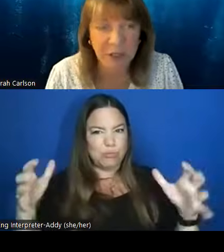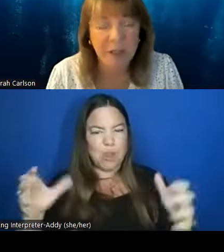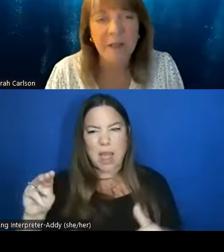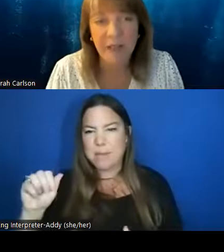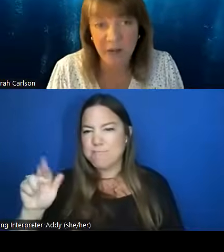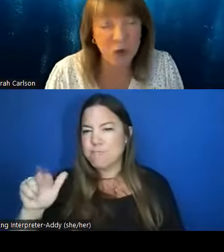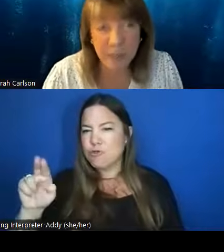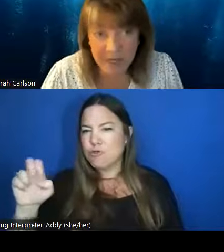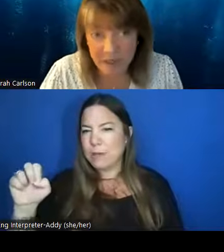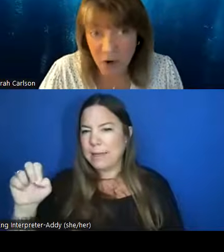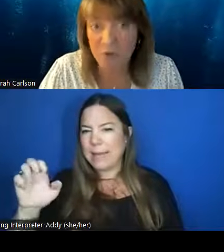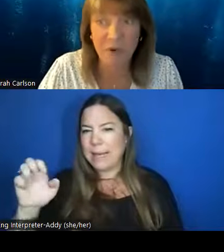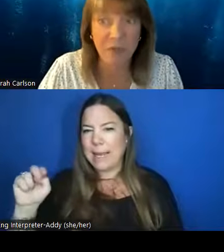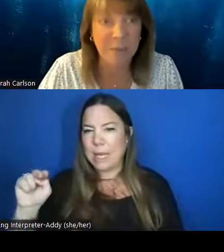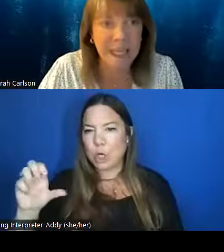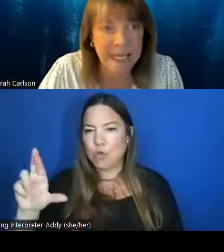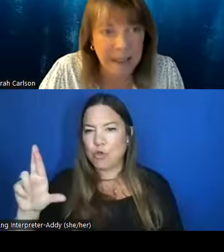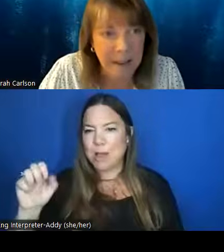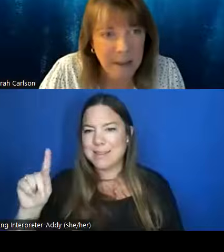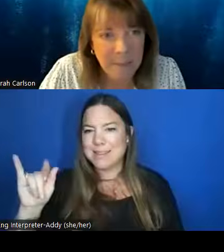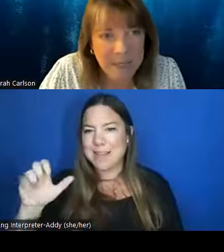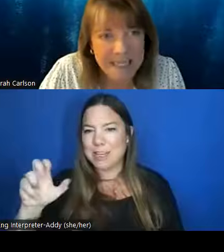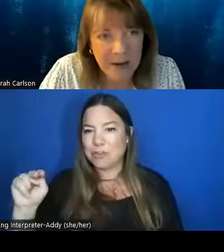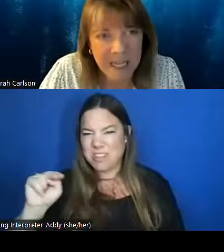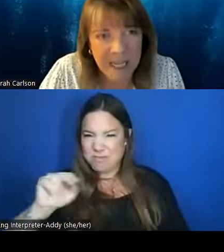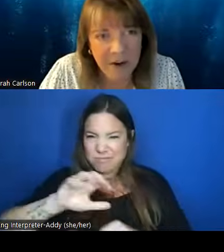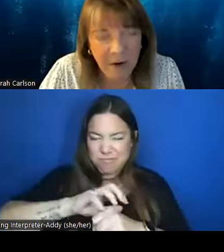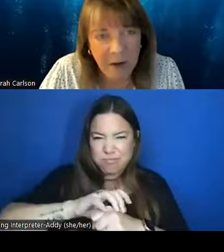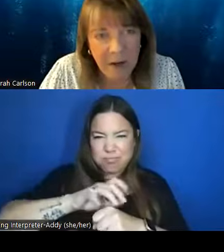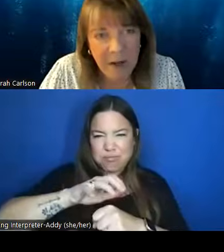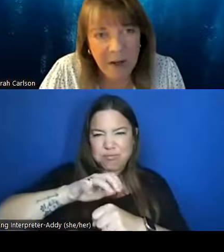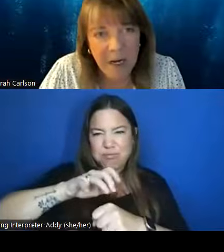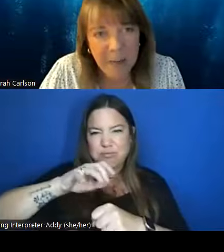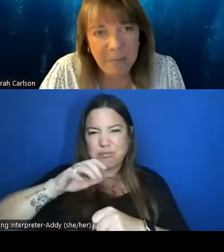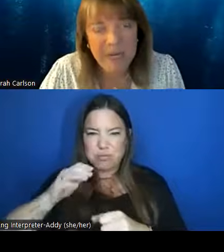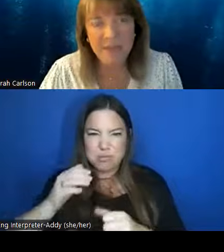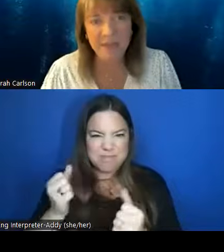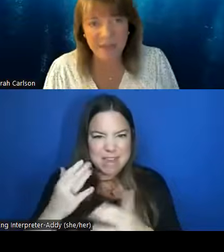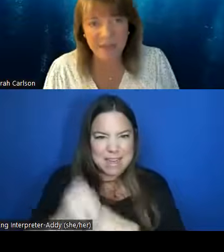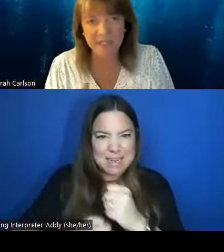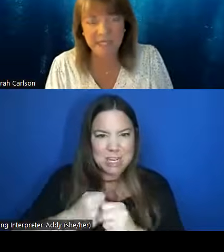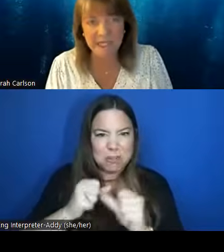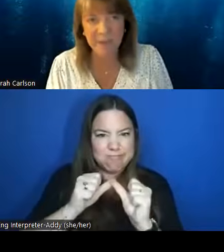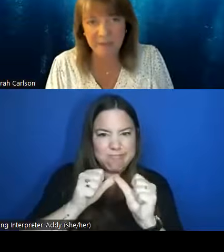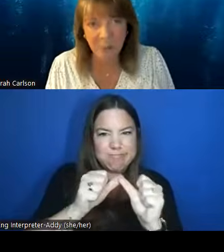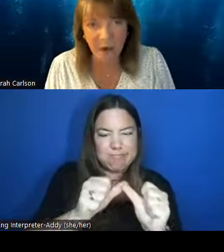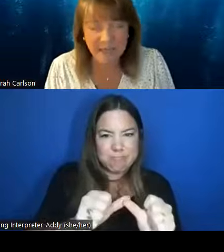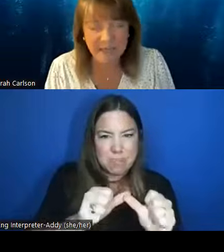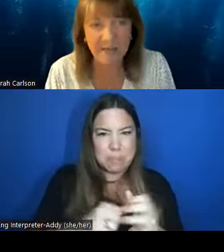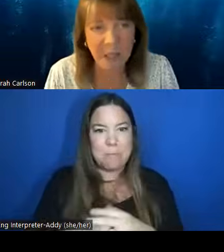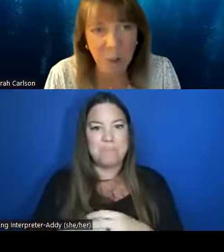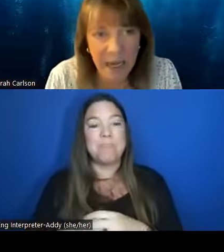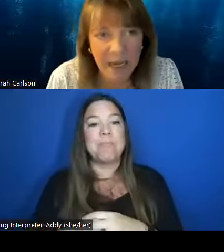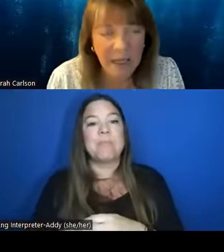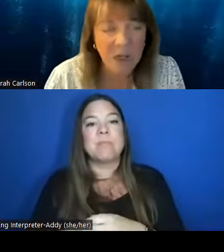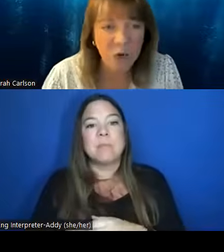encrustation that accumulates over the millennia. But down here, beneath the silty seabed that we're